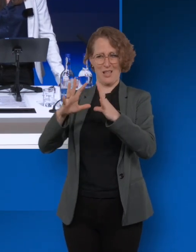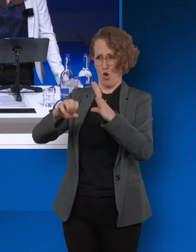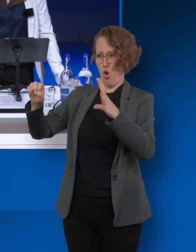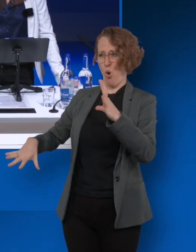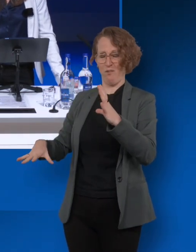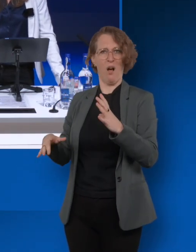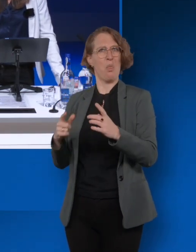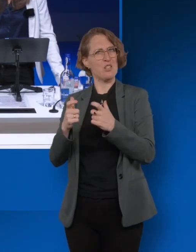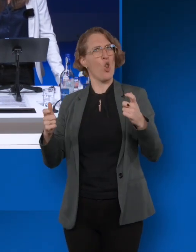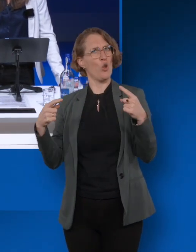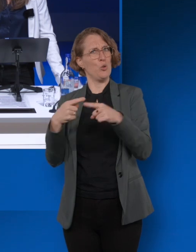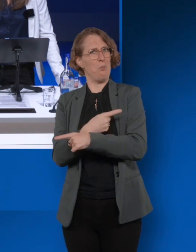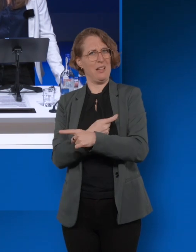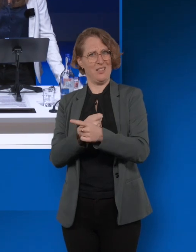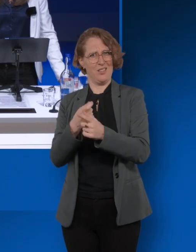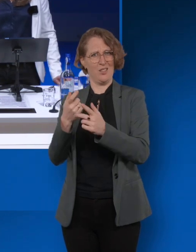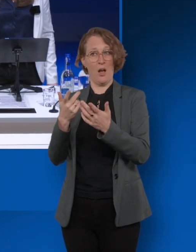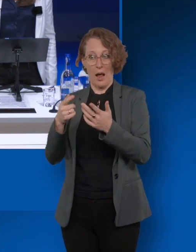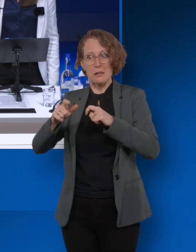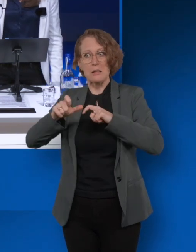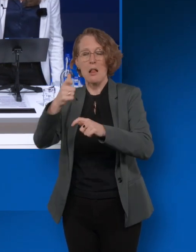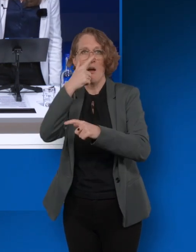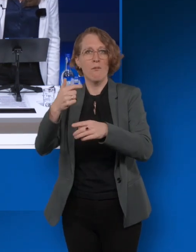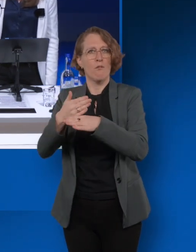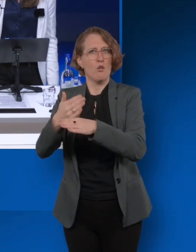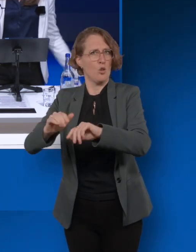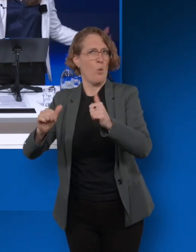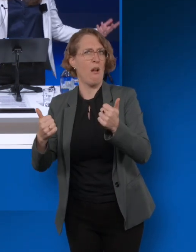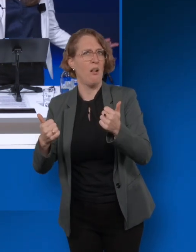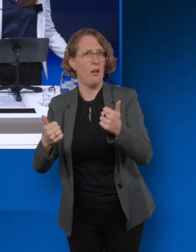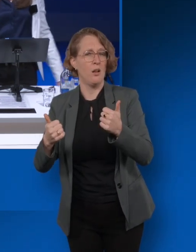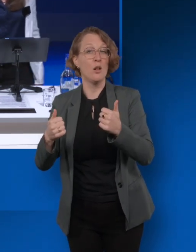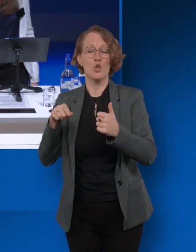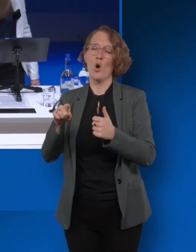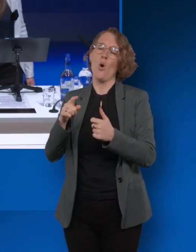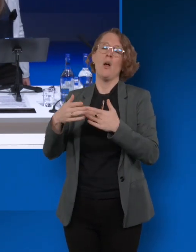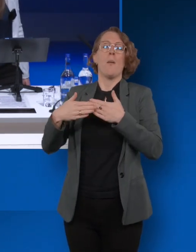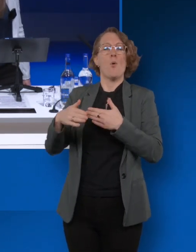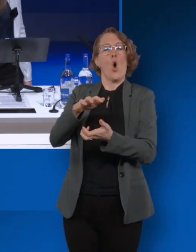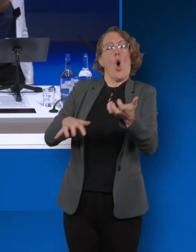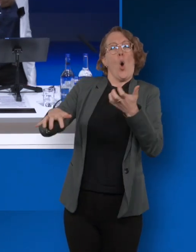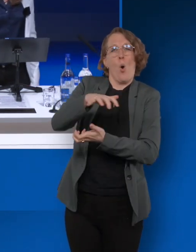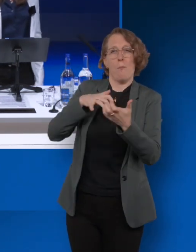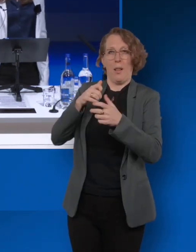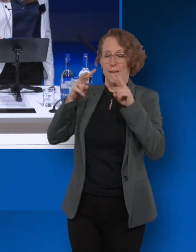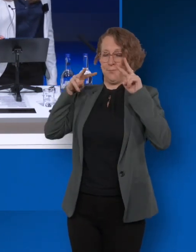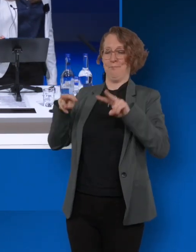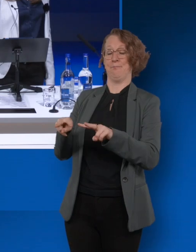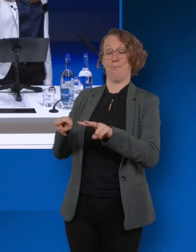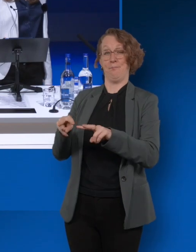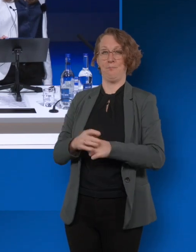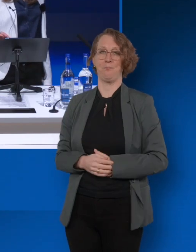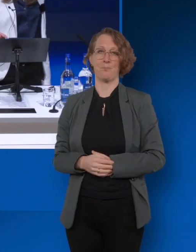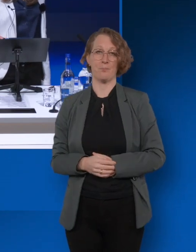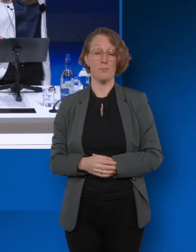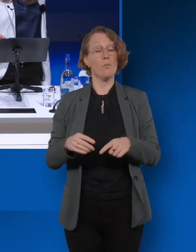missing and still be functioning. And it just, there's a bit more of a complex picture. We could also